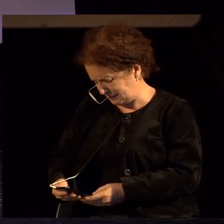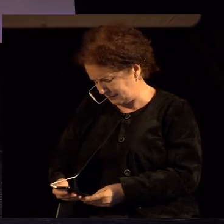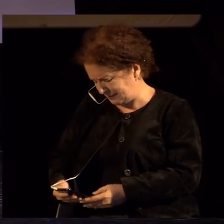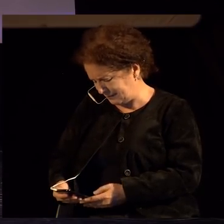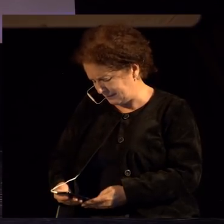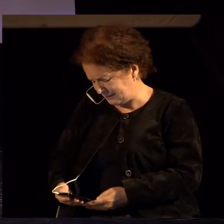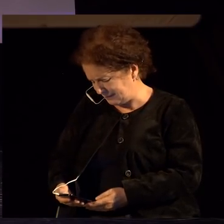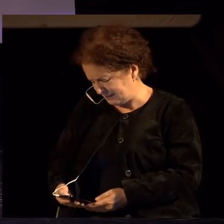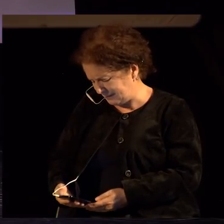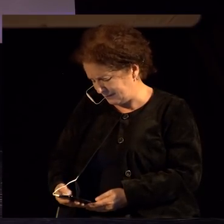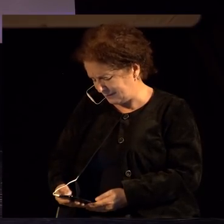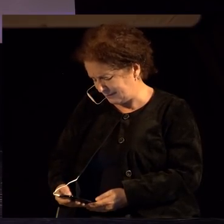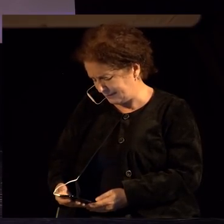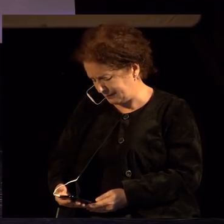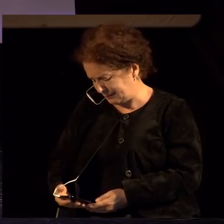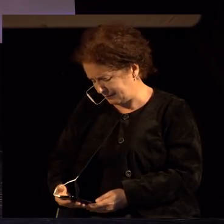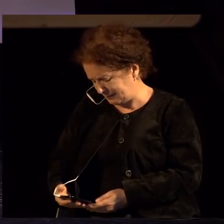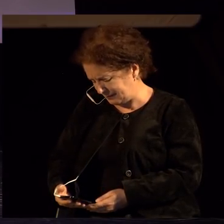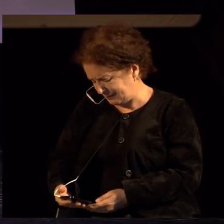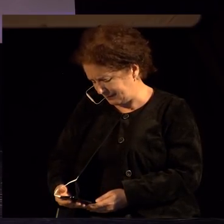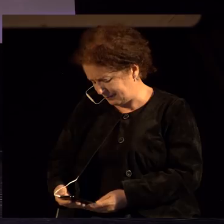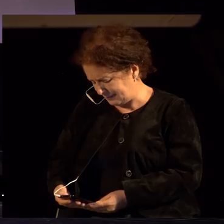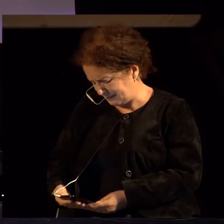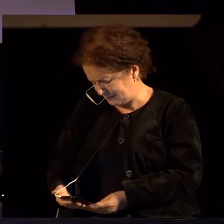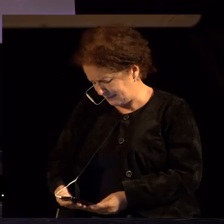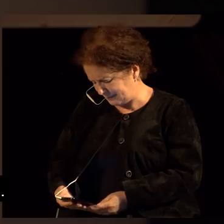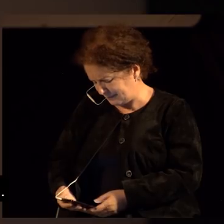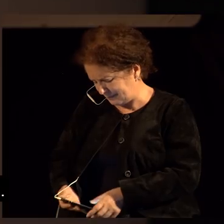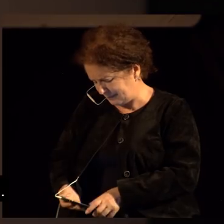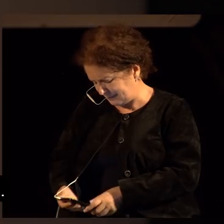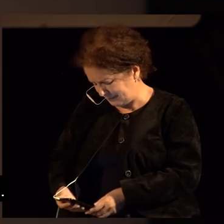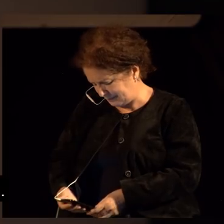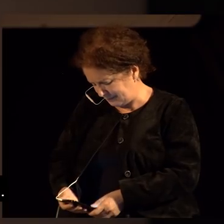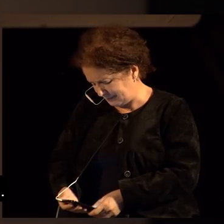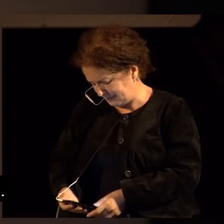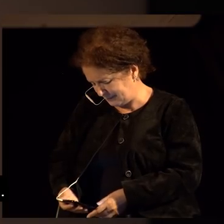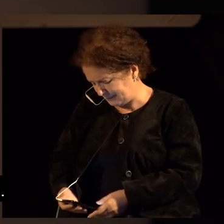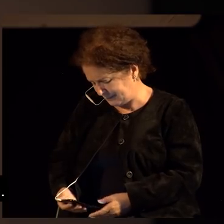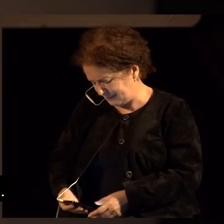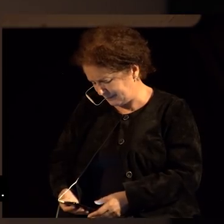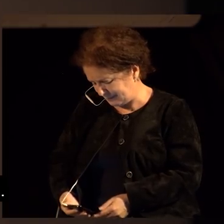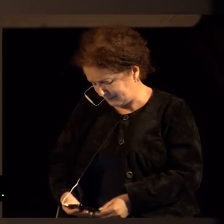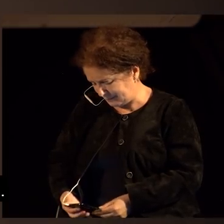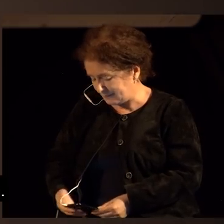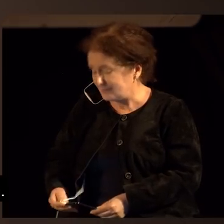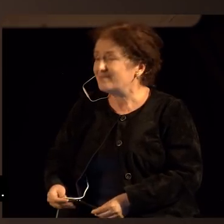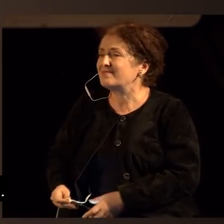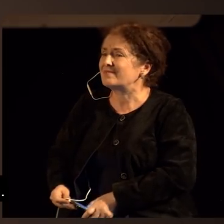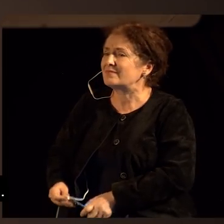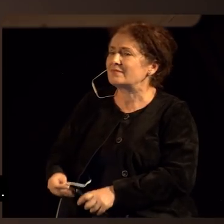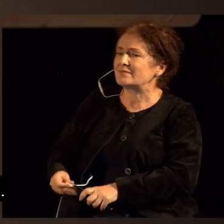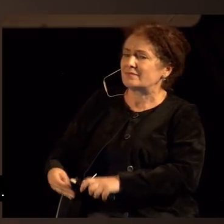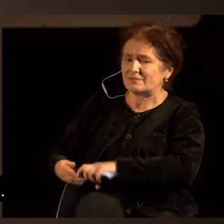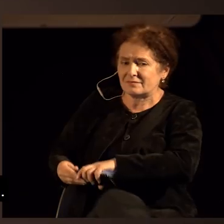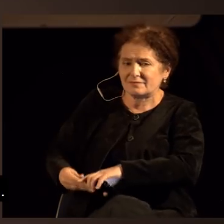My first experience with sex education, my own first experience with sex education, I was 14 years old, and it was